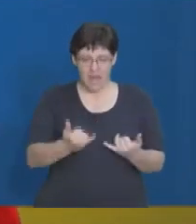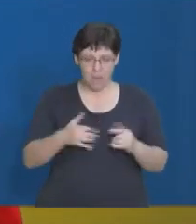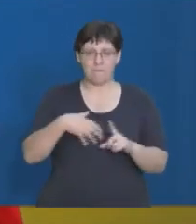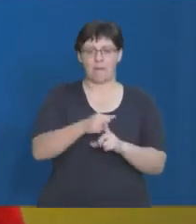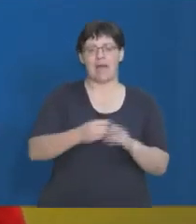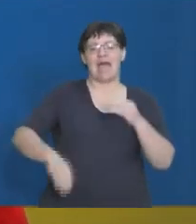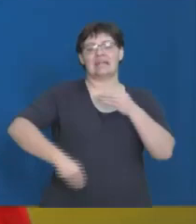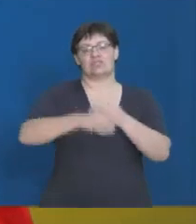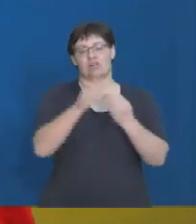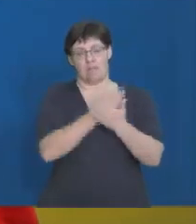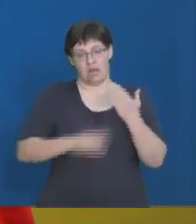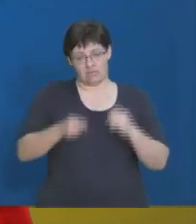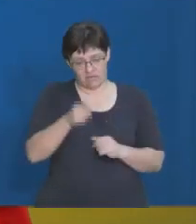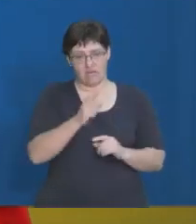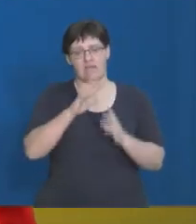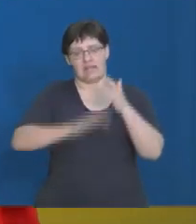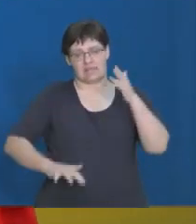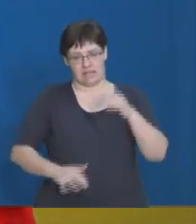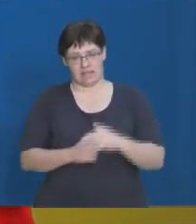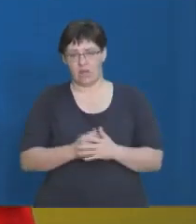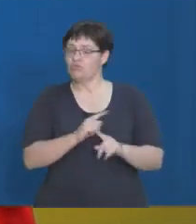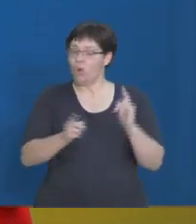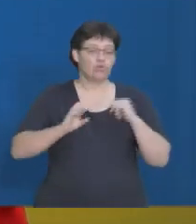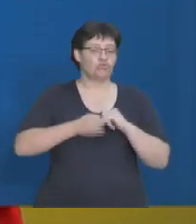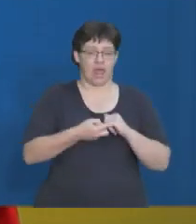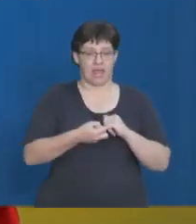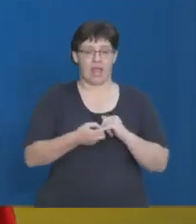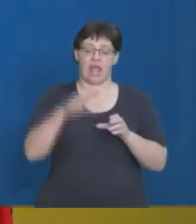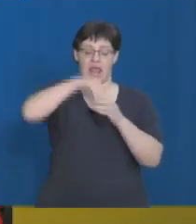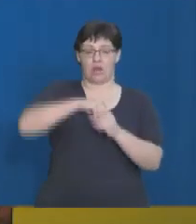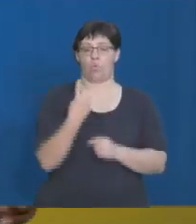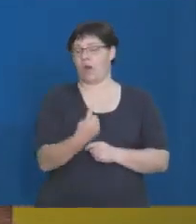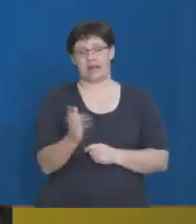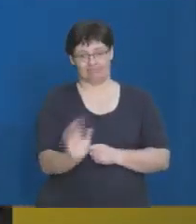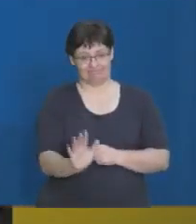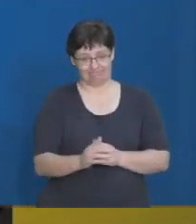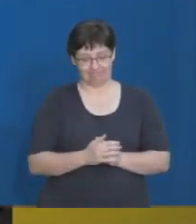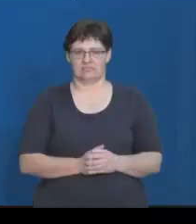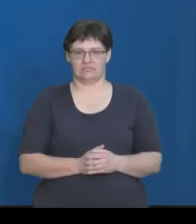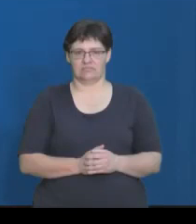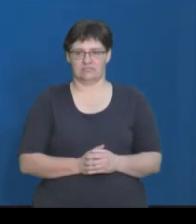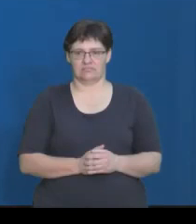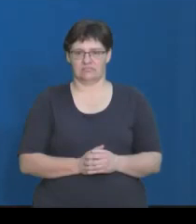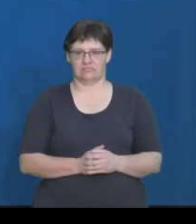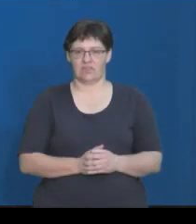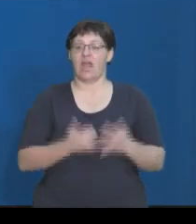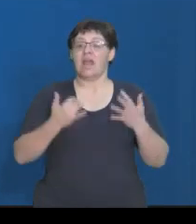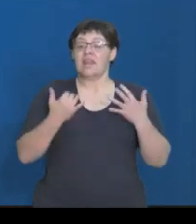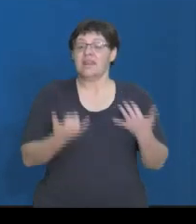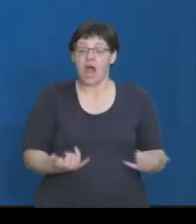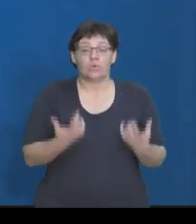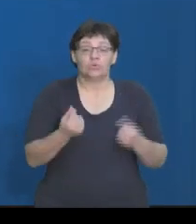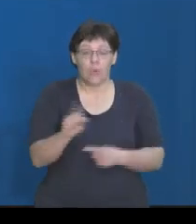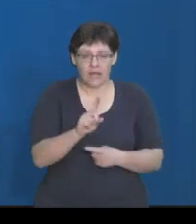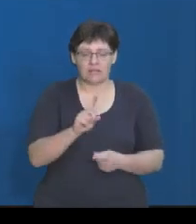the additional part of the essay. Don't attempt them as one question. Now we move on